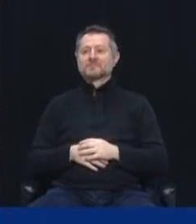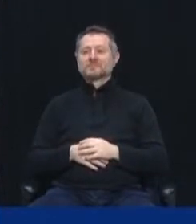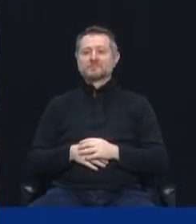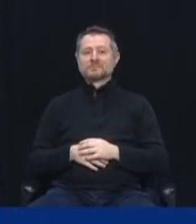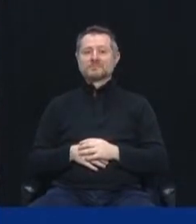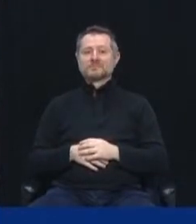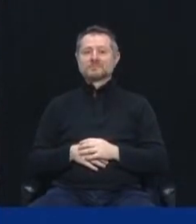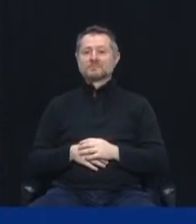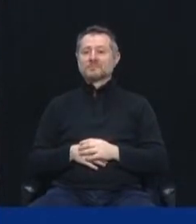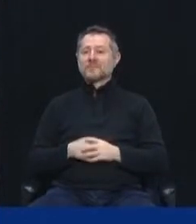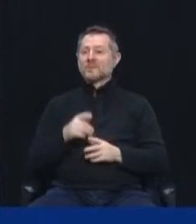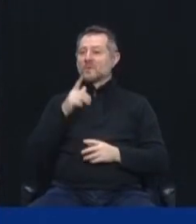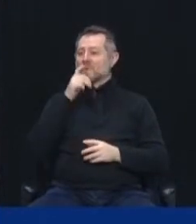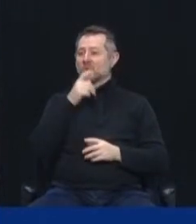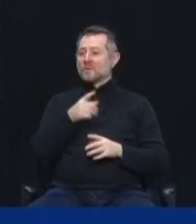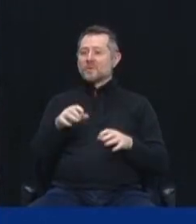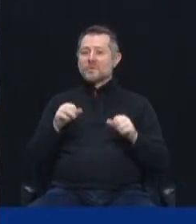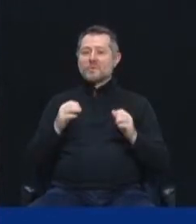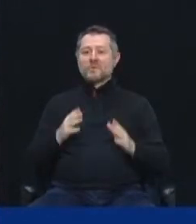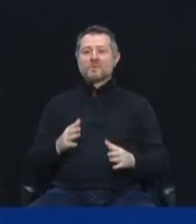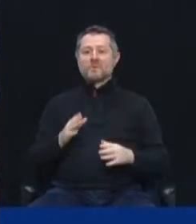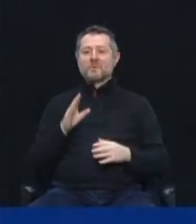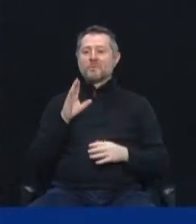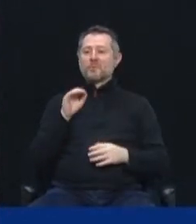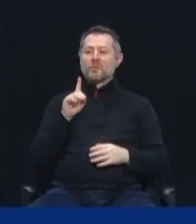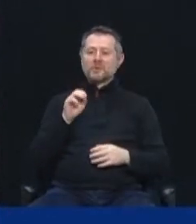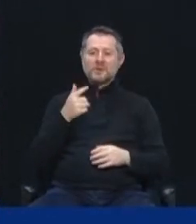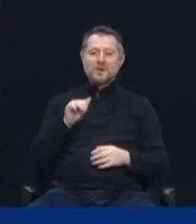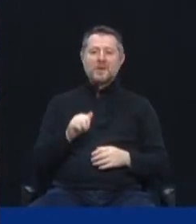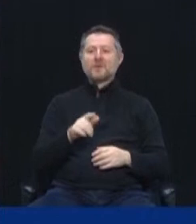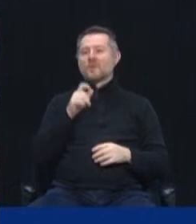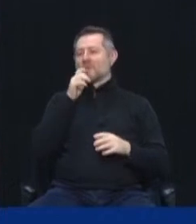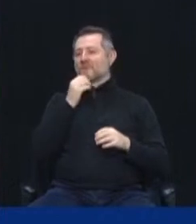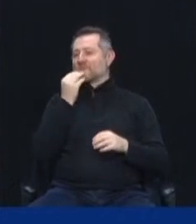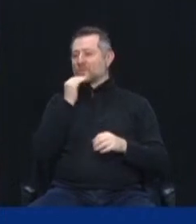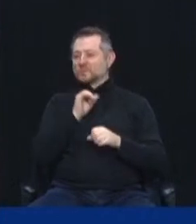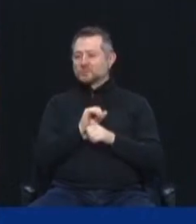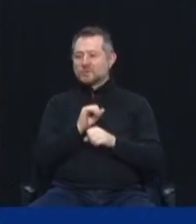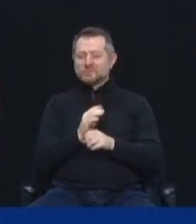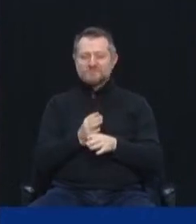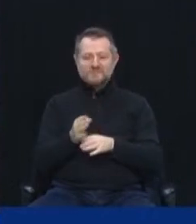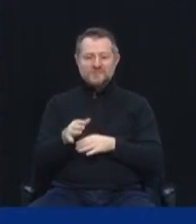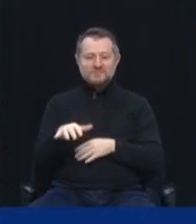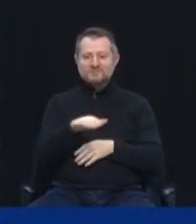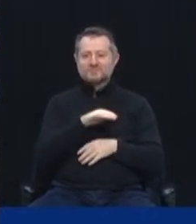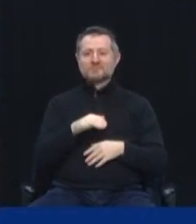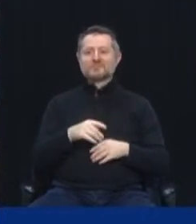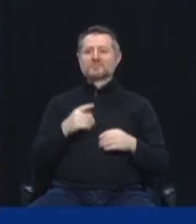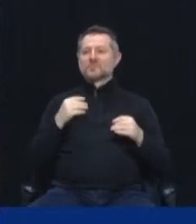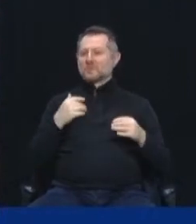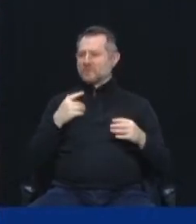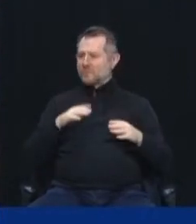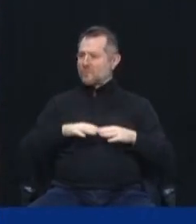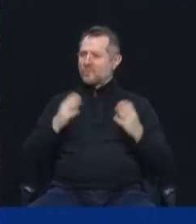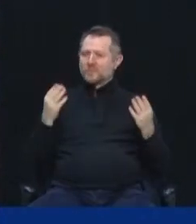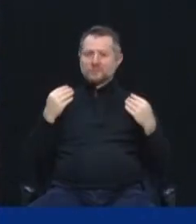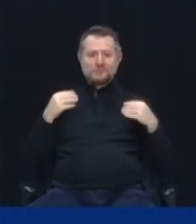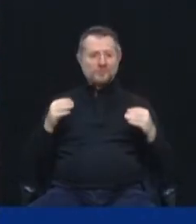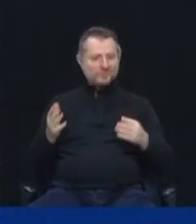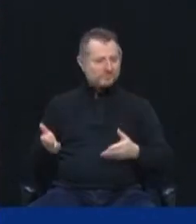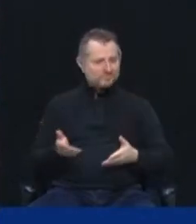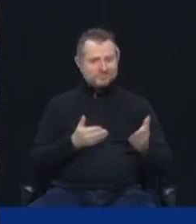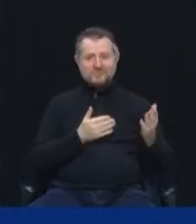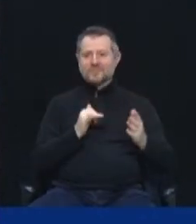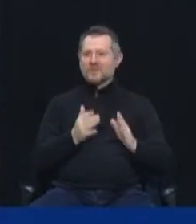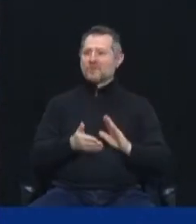Bodega owners, food workers show up, open the store, run the